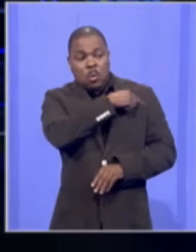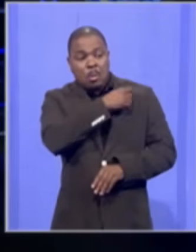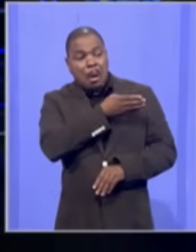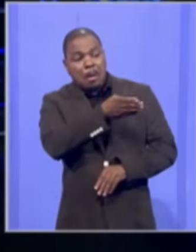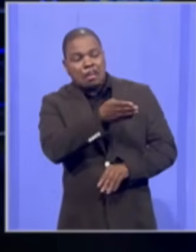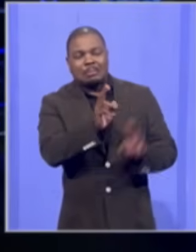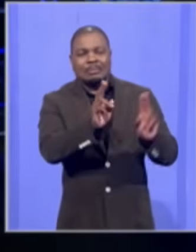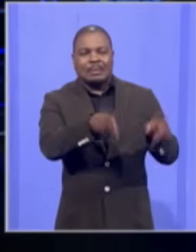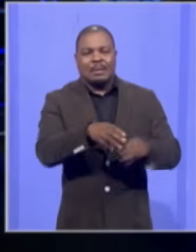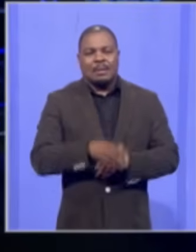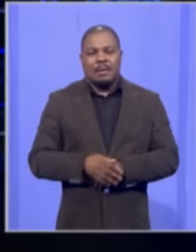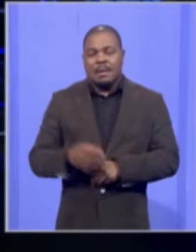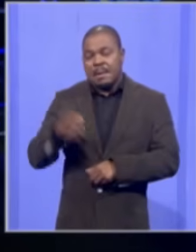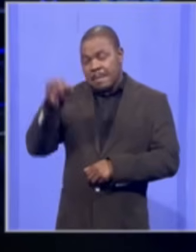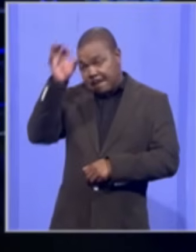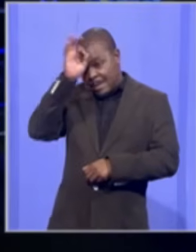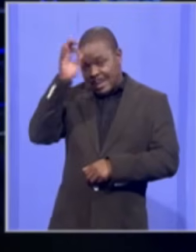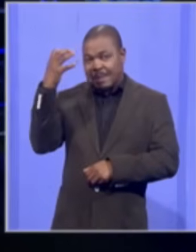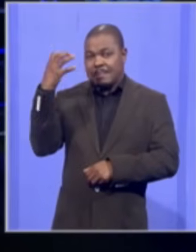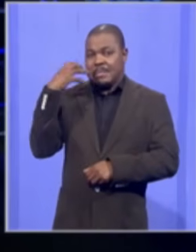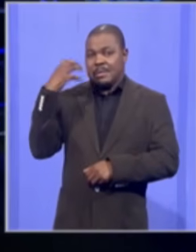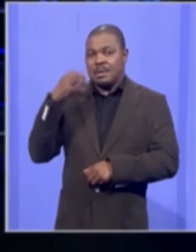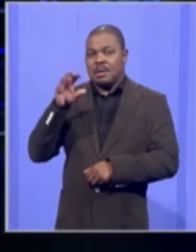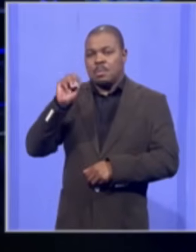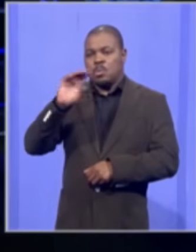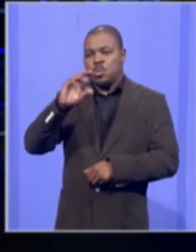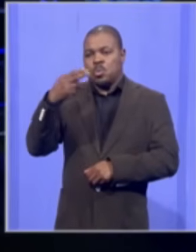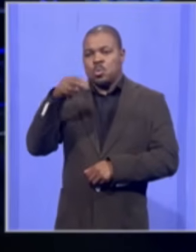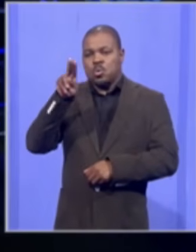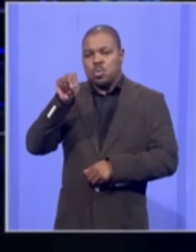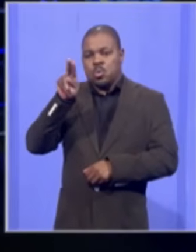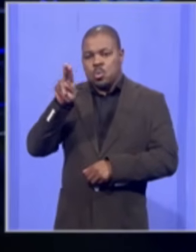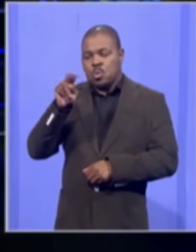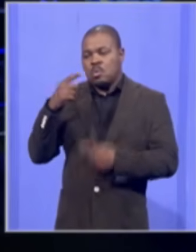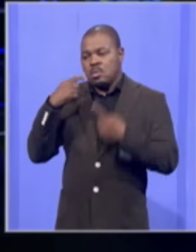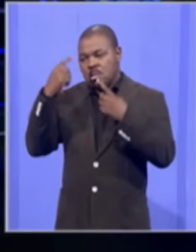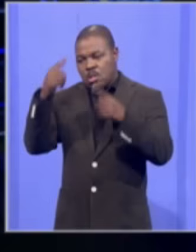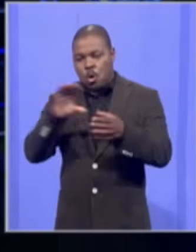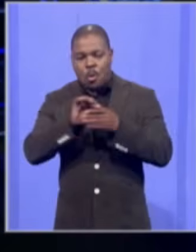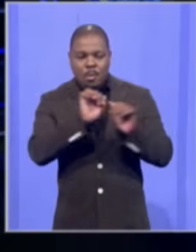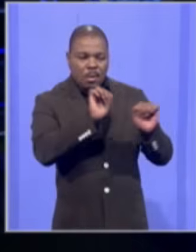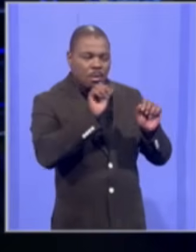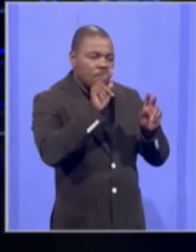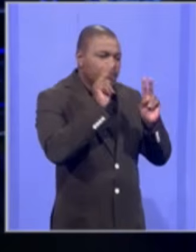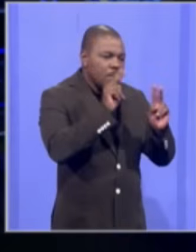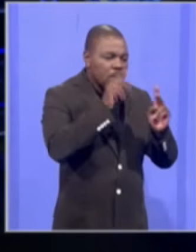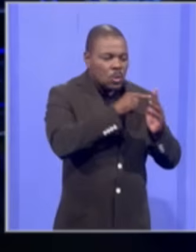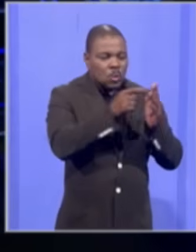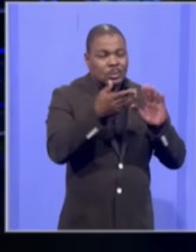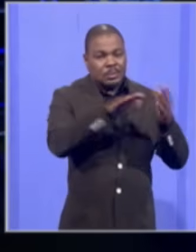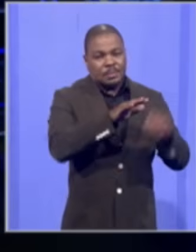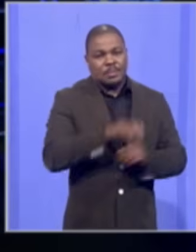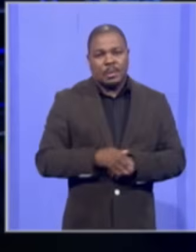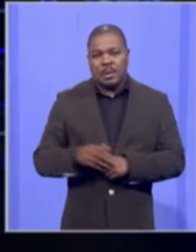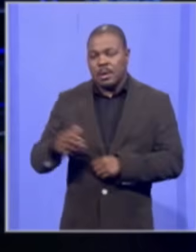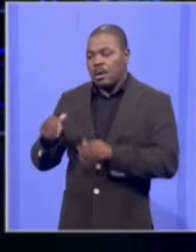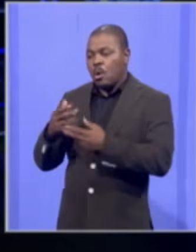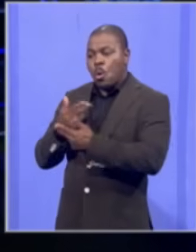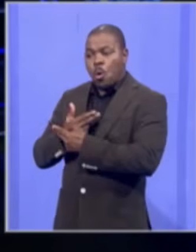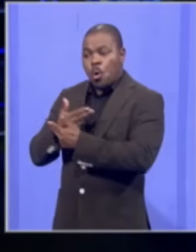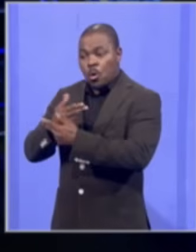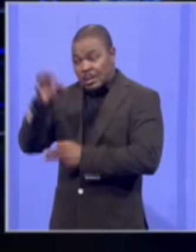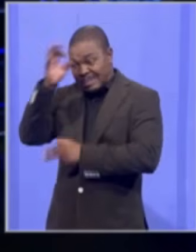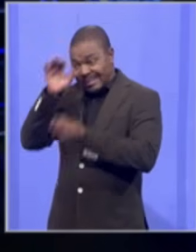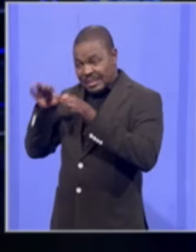jeno. Letona la sepolesa Senzo Mchunu le etetse ba malapa a dipatrolara tsena. Lekala la mafokisi la di-Hawks le re ho se ho